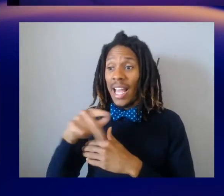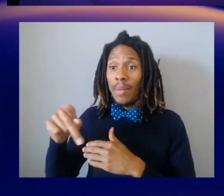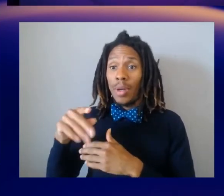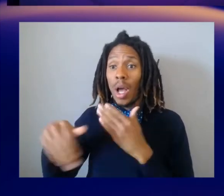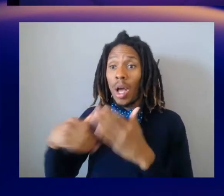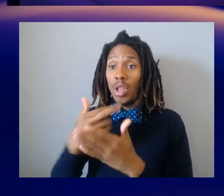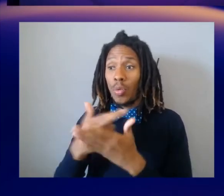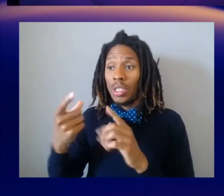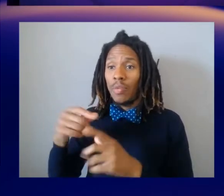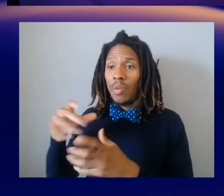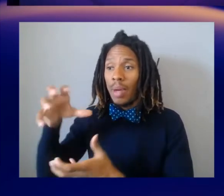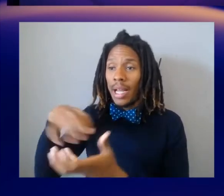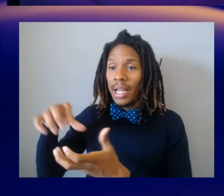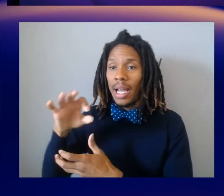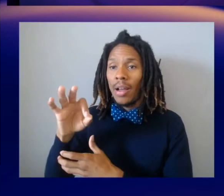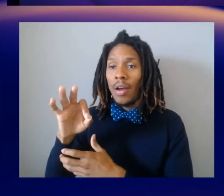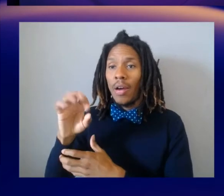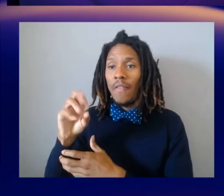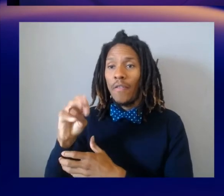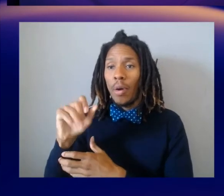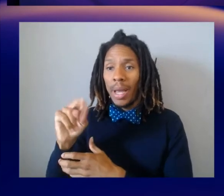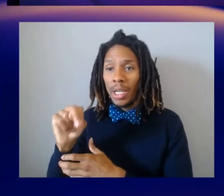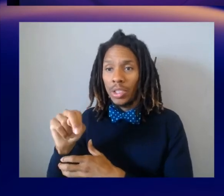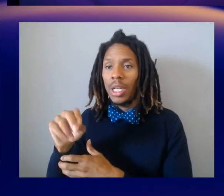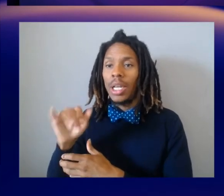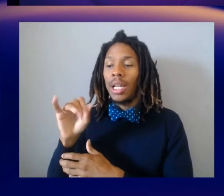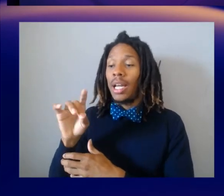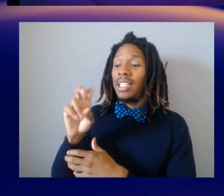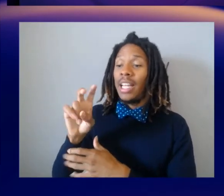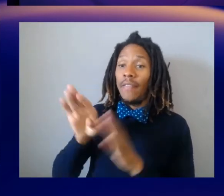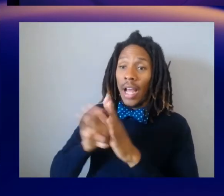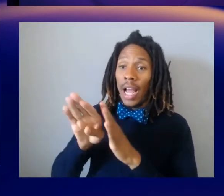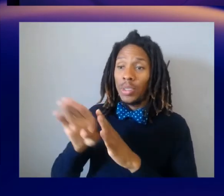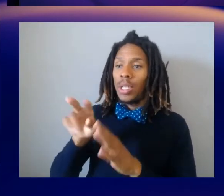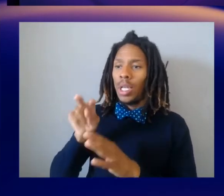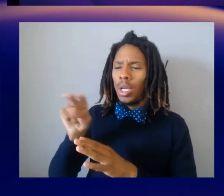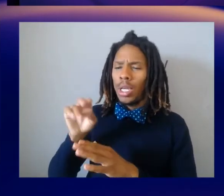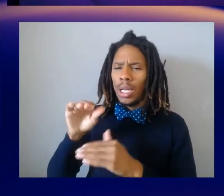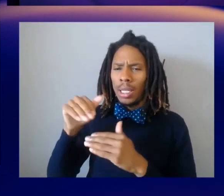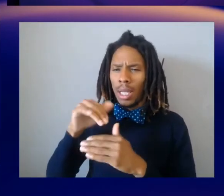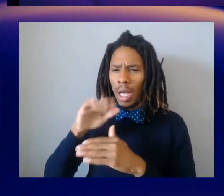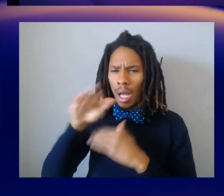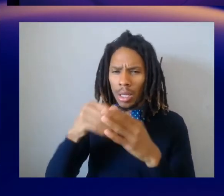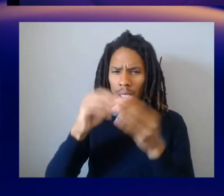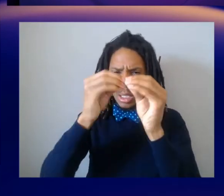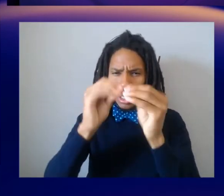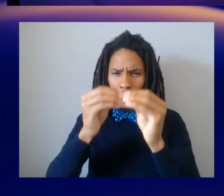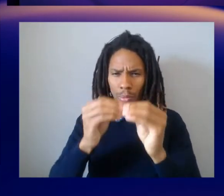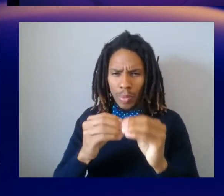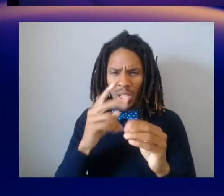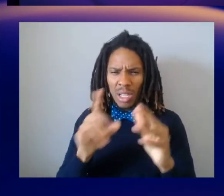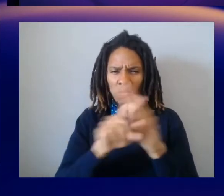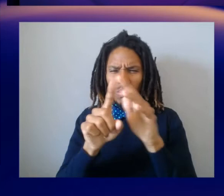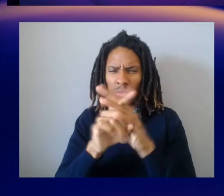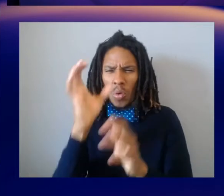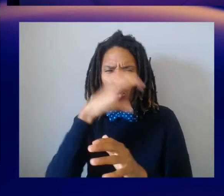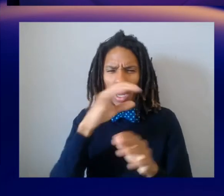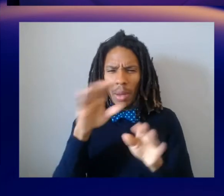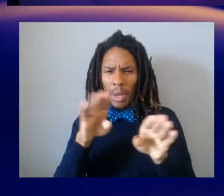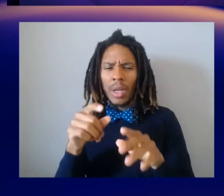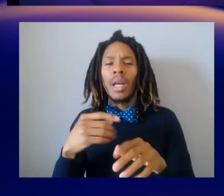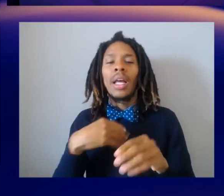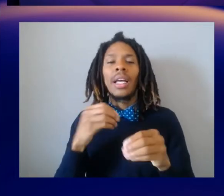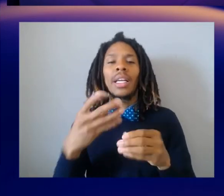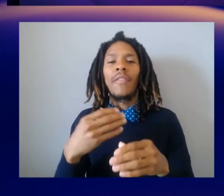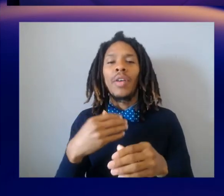CloudFormation. Devops Guru is now looking at all of those metrics and looking for anomalous behavior within them. Then what it does, it's actually giving us insights on when